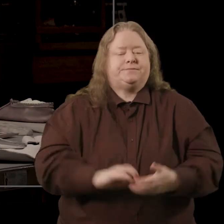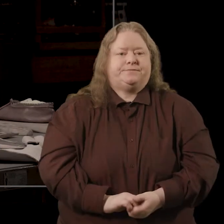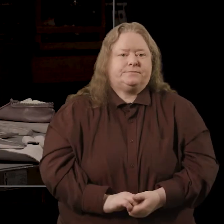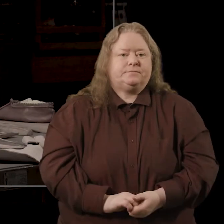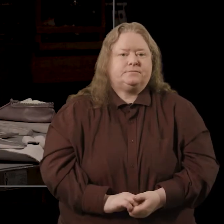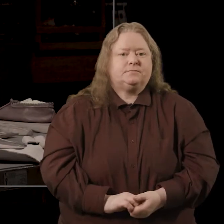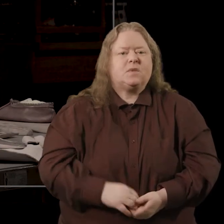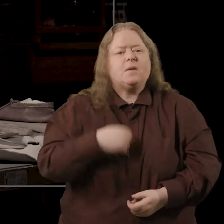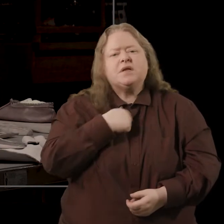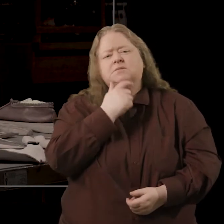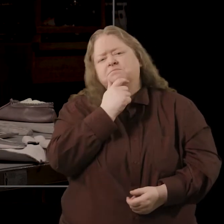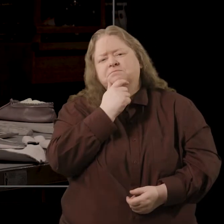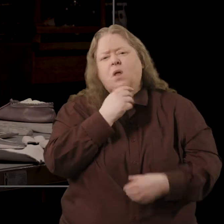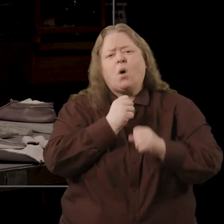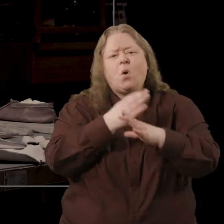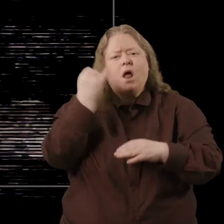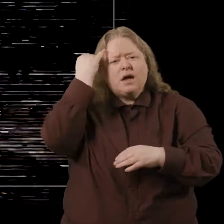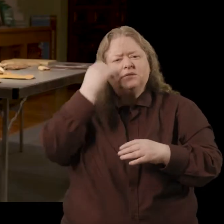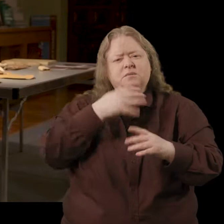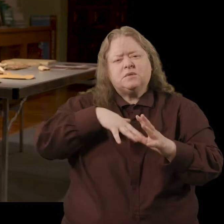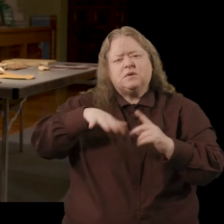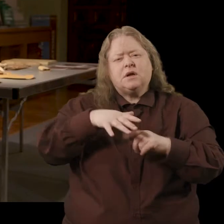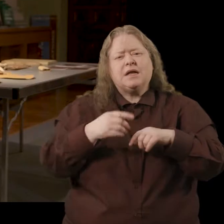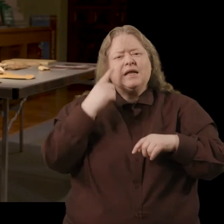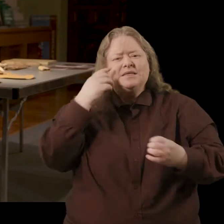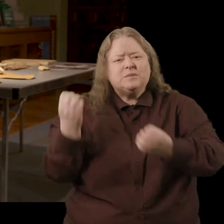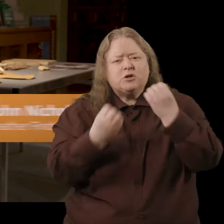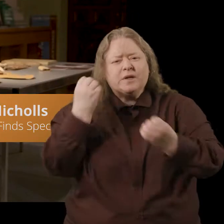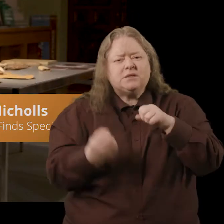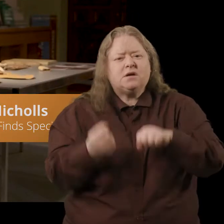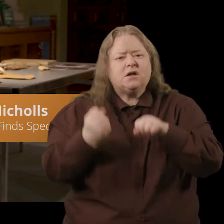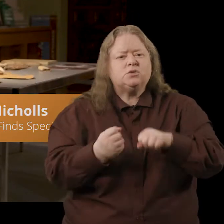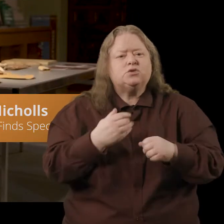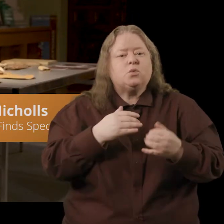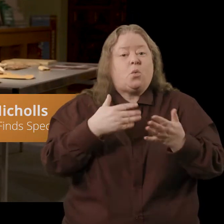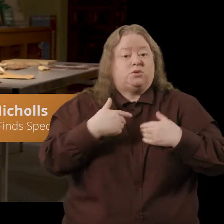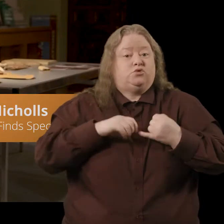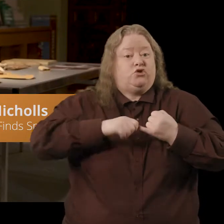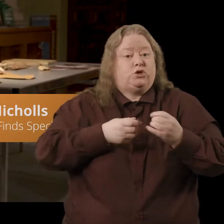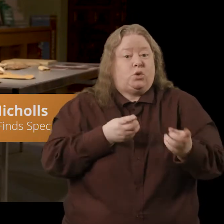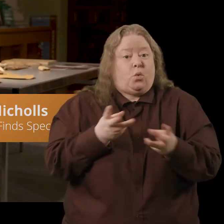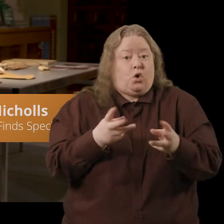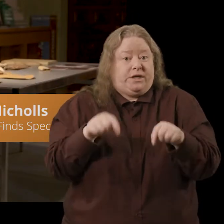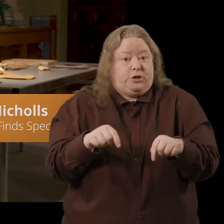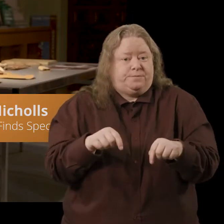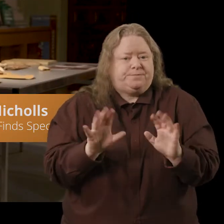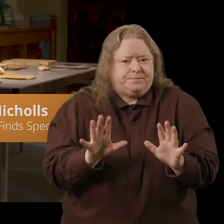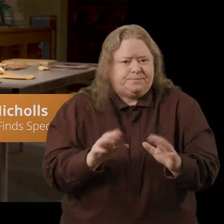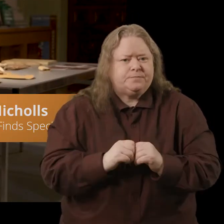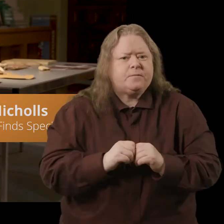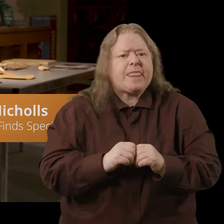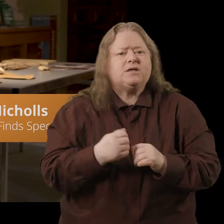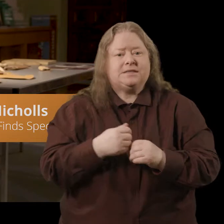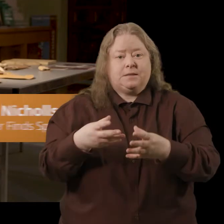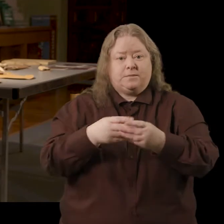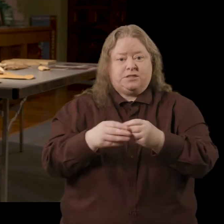Well, I suppose the whole idea behind experimental archaeology, which is what I'm trying to work here, is